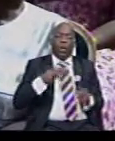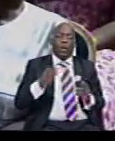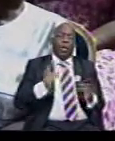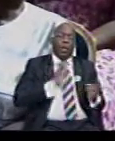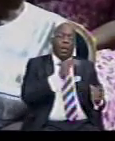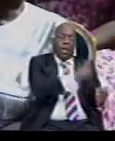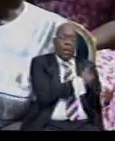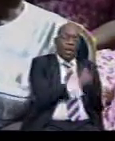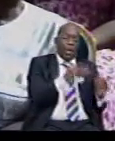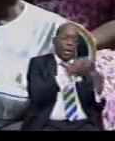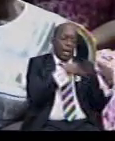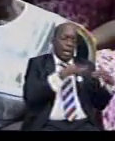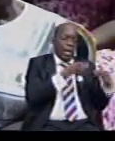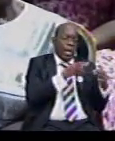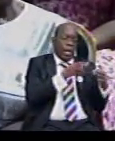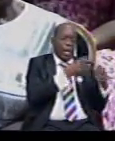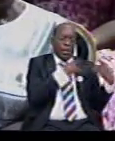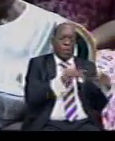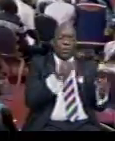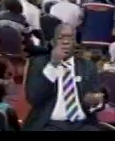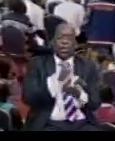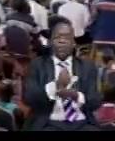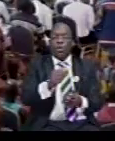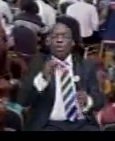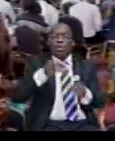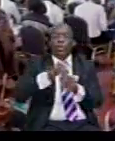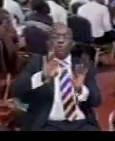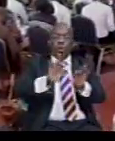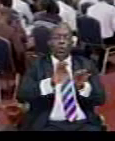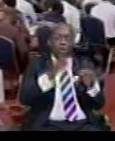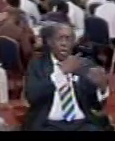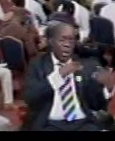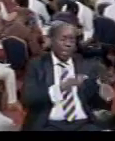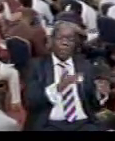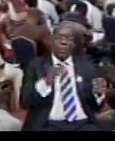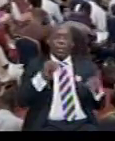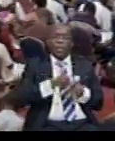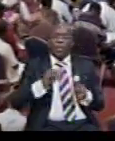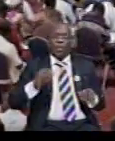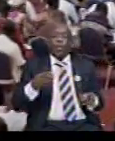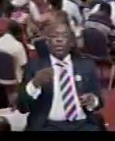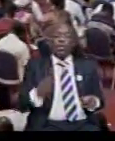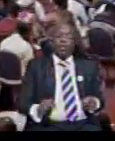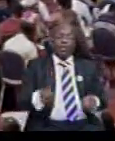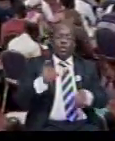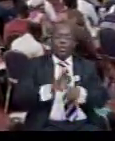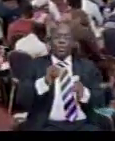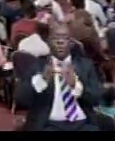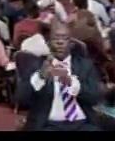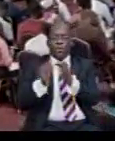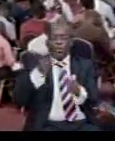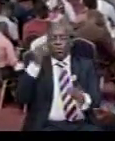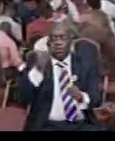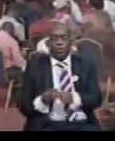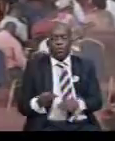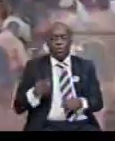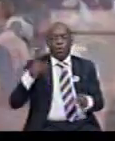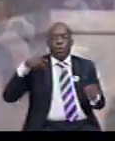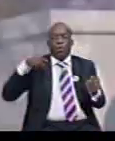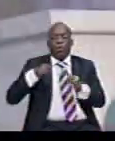fight faith in Jesus' name. Let's come to point number two now. Point number two, we're looking